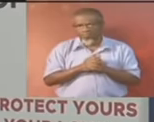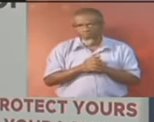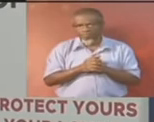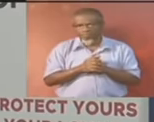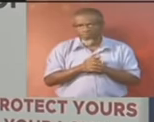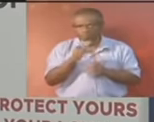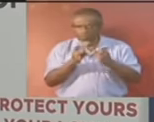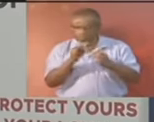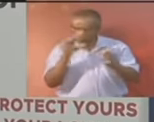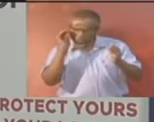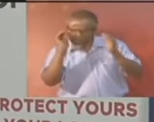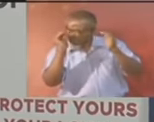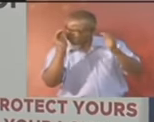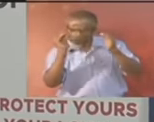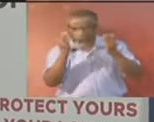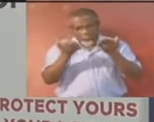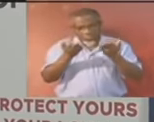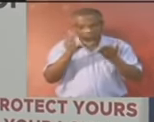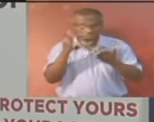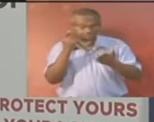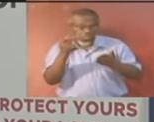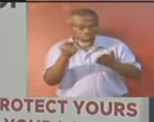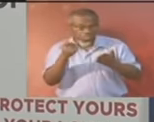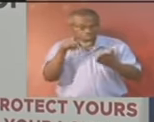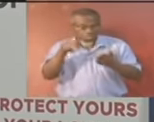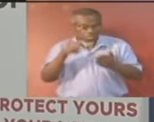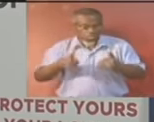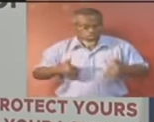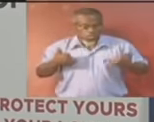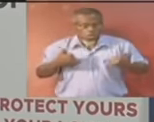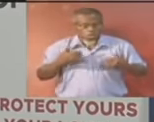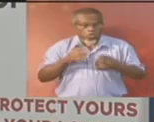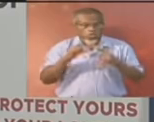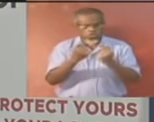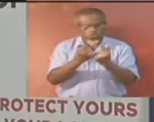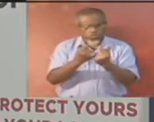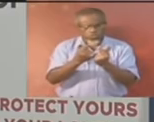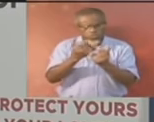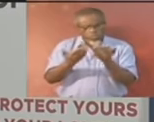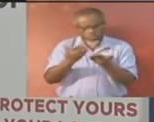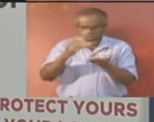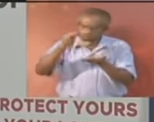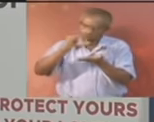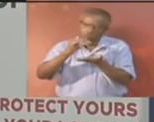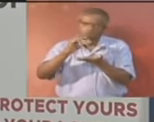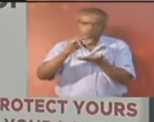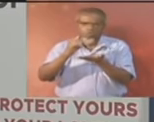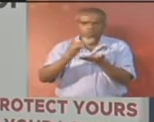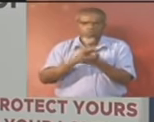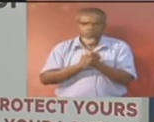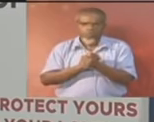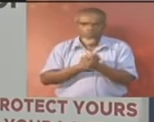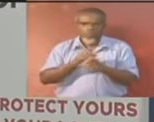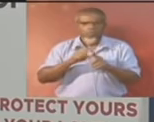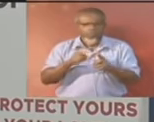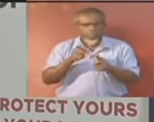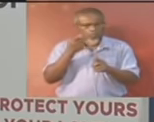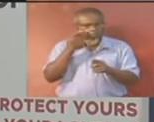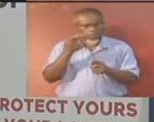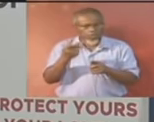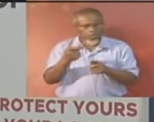small. As we have larger numbers of people affected, you are seeing that reflected in you now being aware of